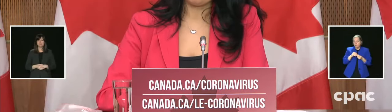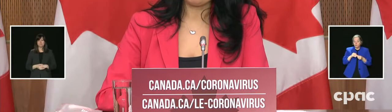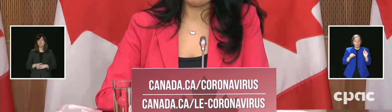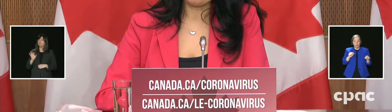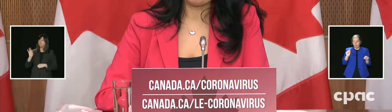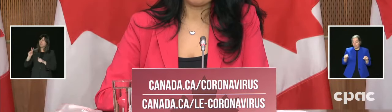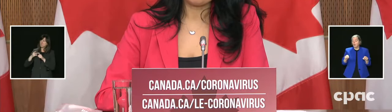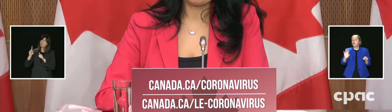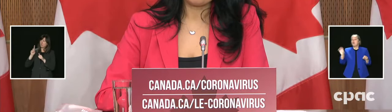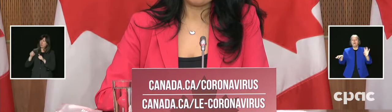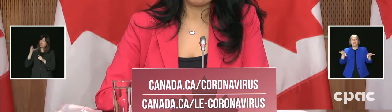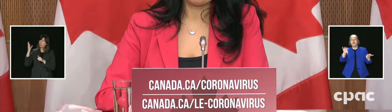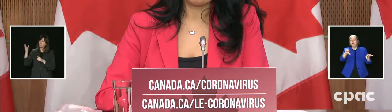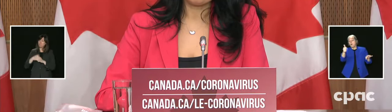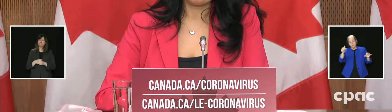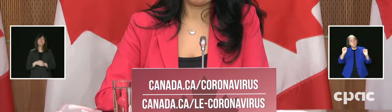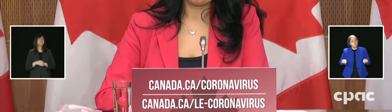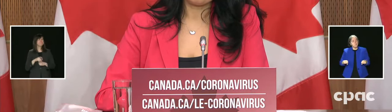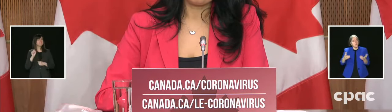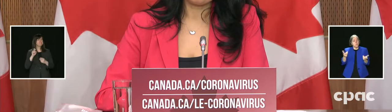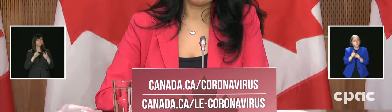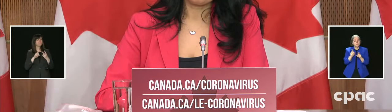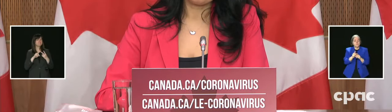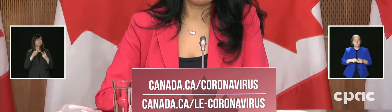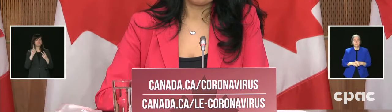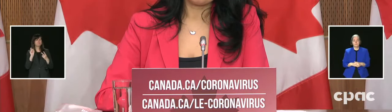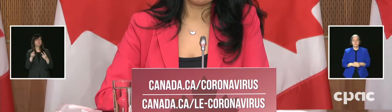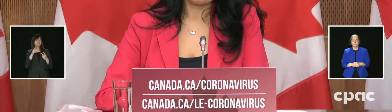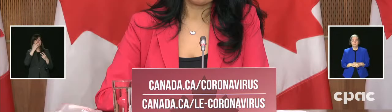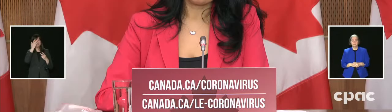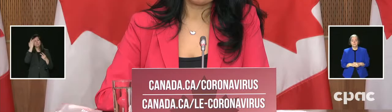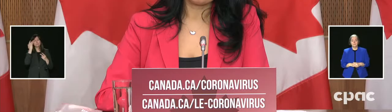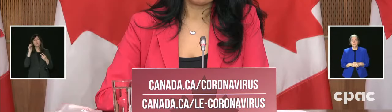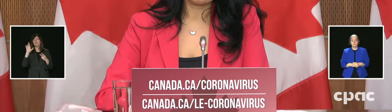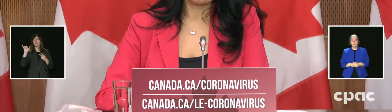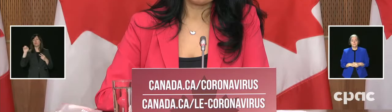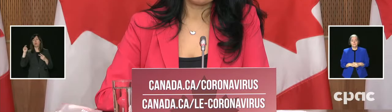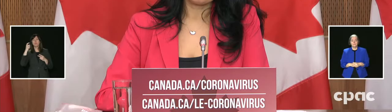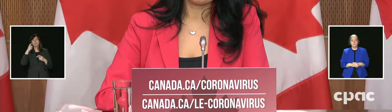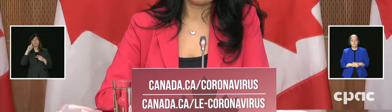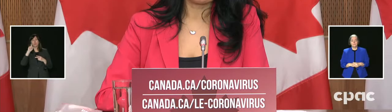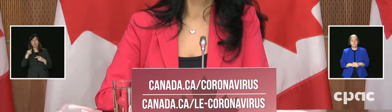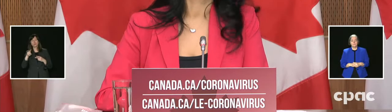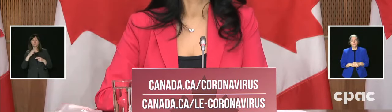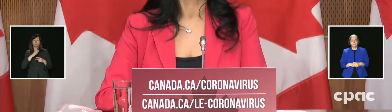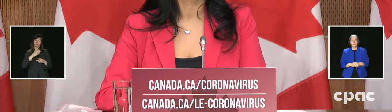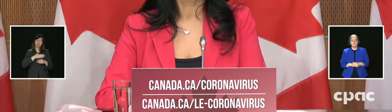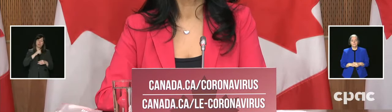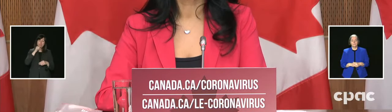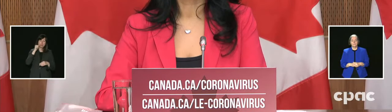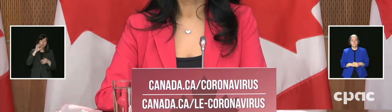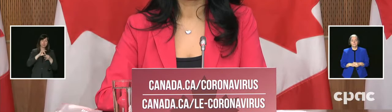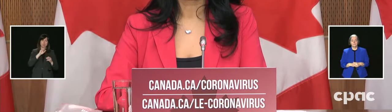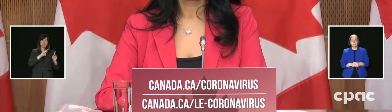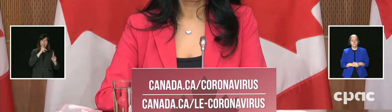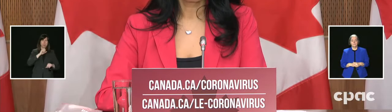Thank you. Follow-up? Yeah, and just as a follow-up, following up on Ryan's question and my question from yesterday on vaccine